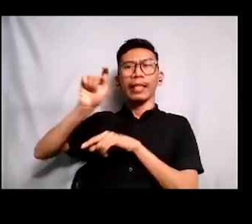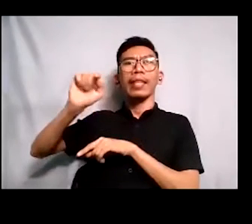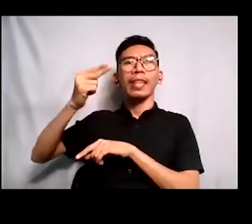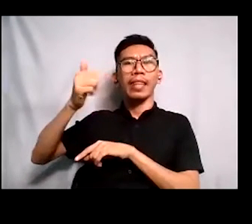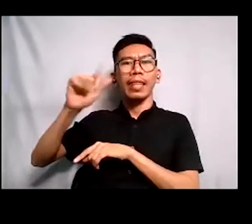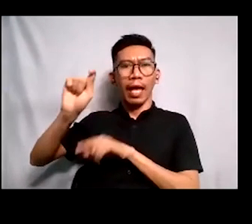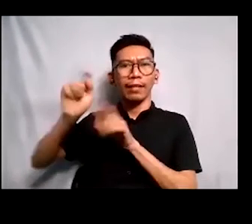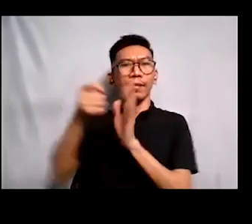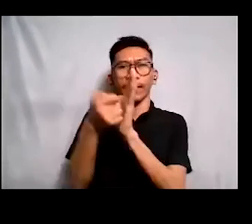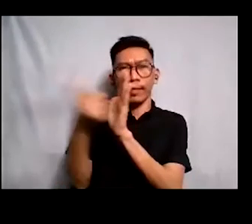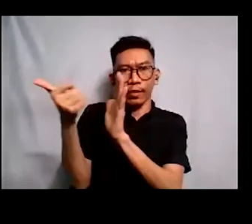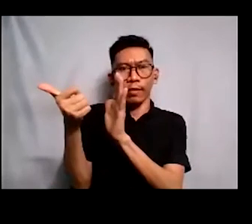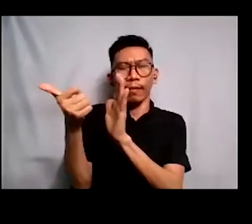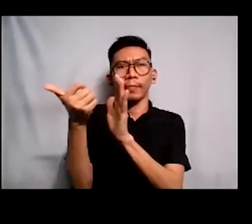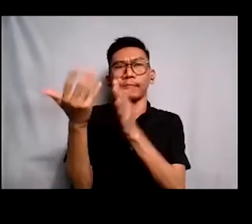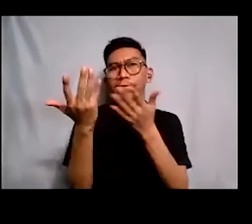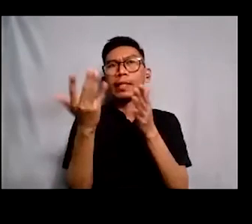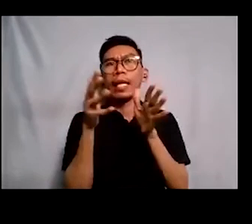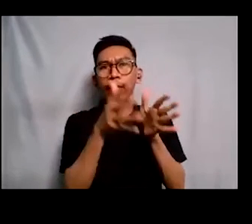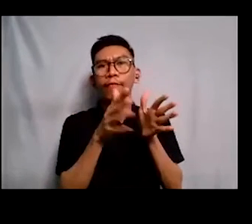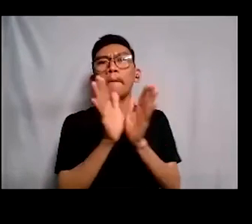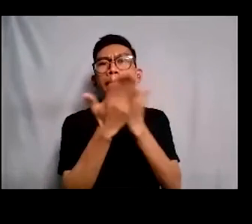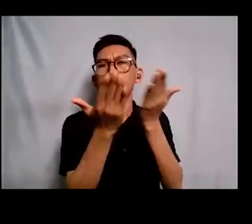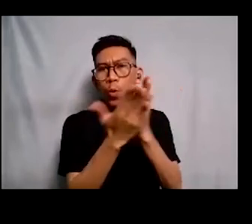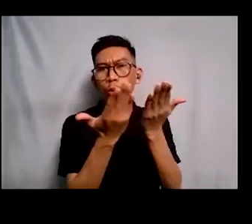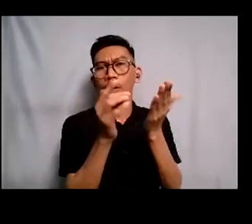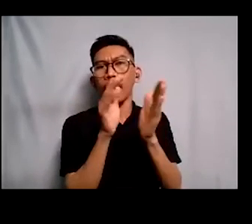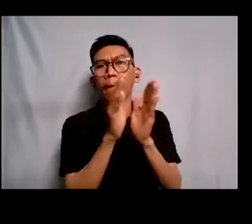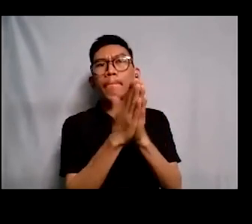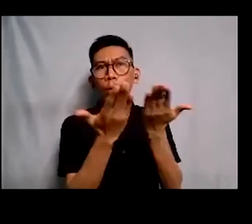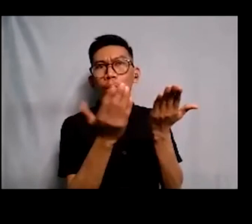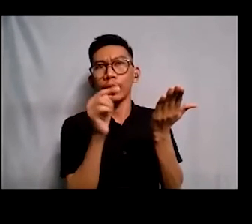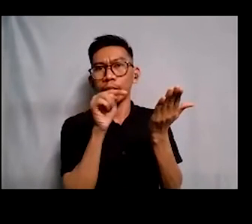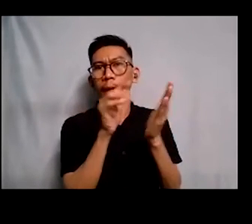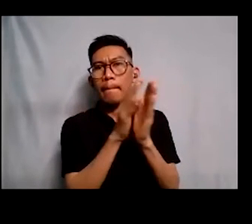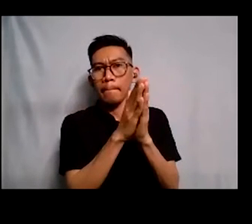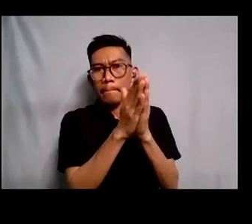book. Now, do you want to teach this?